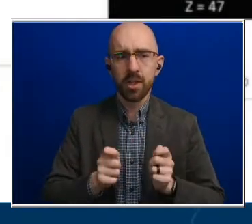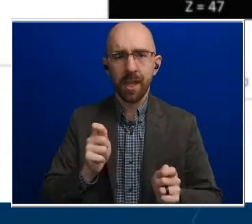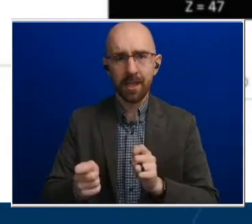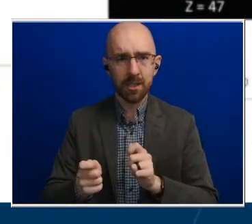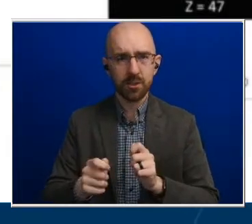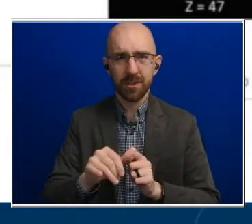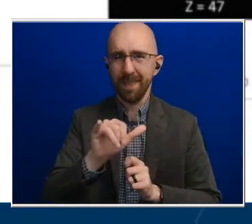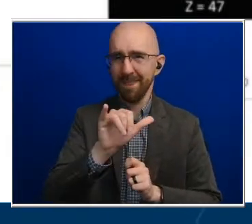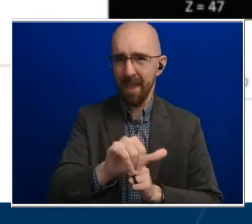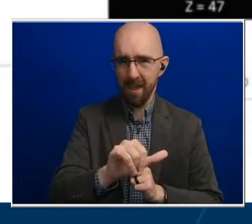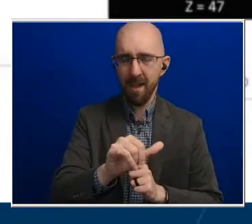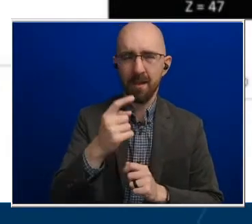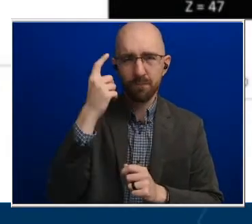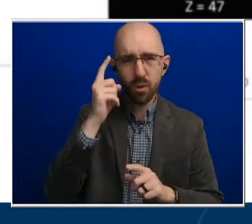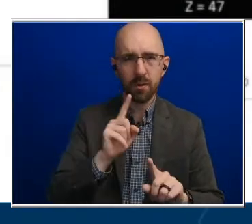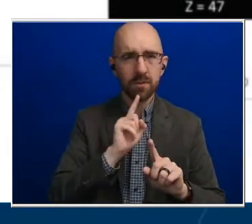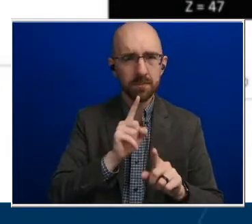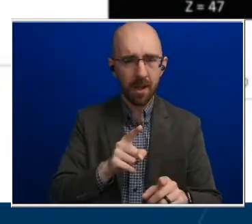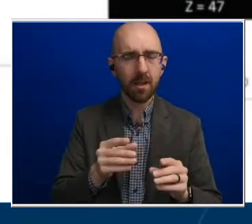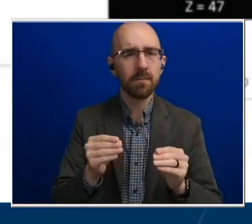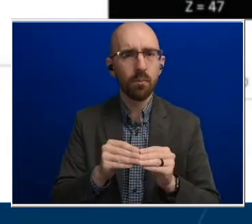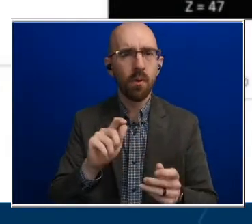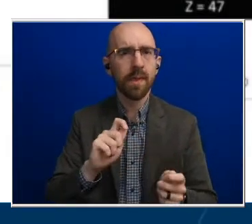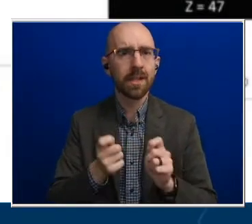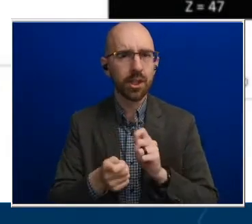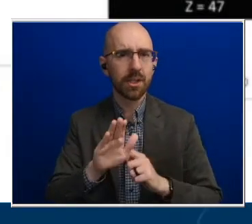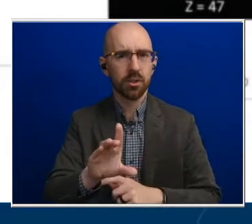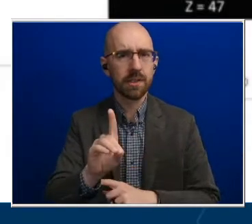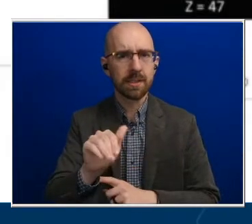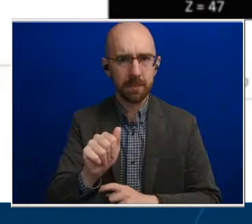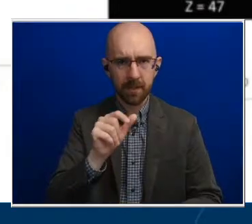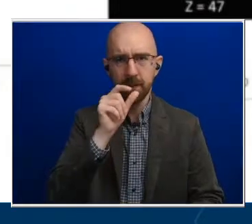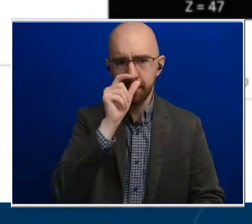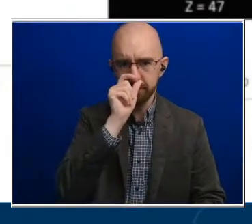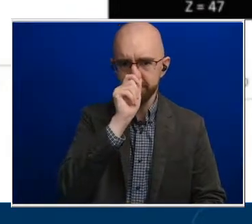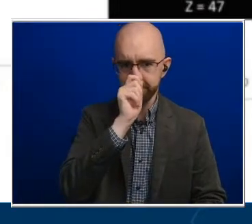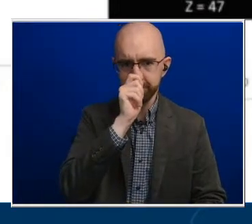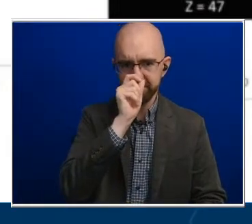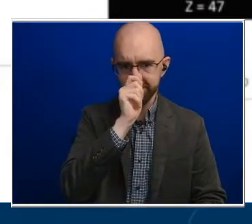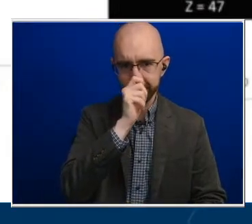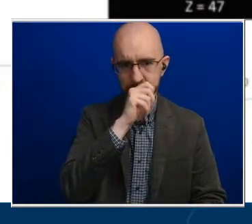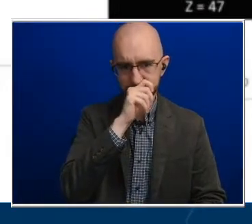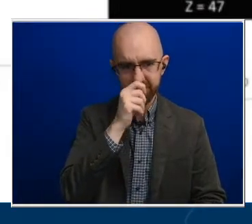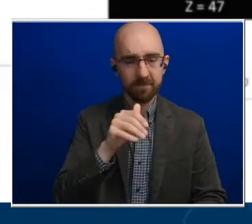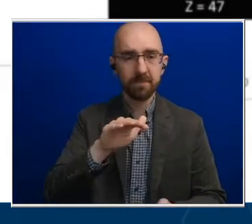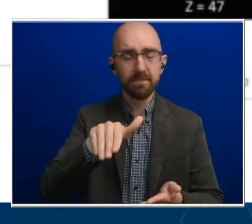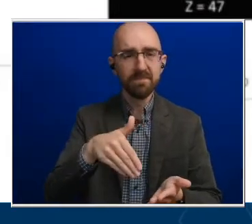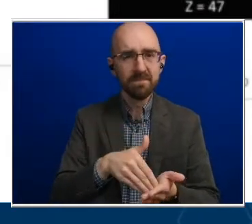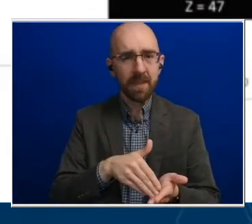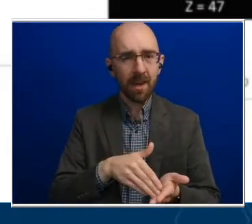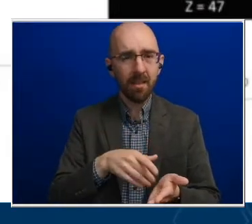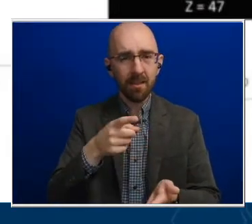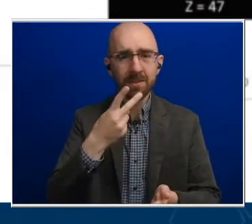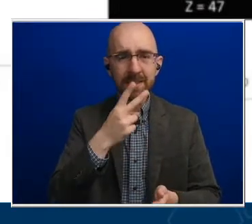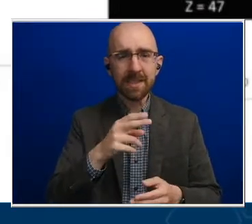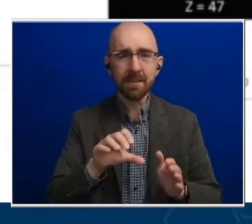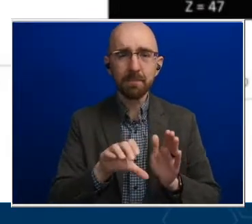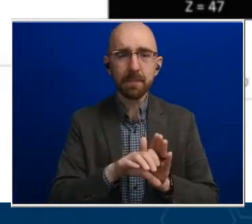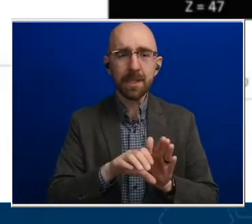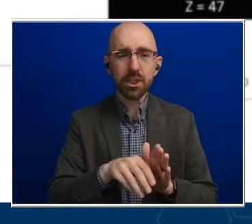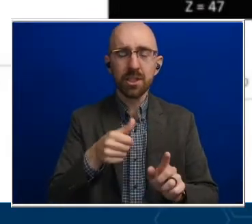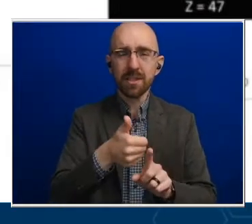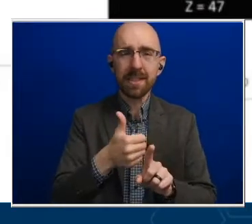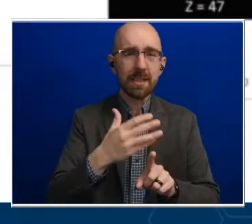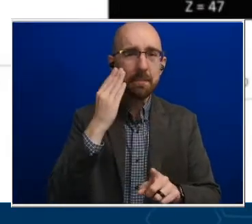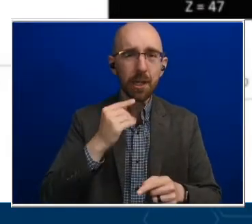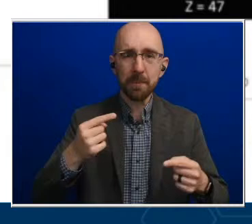brain response, the more they changed in their disability. In the middle, you see a representation of someone experiencing physical pain.